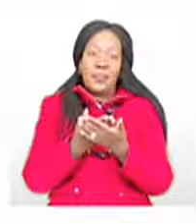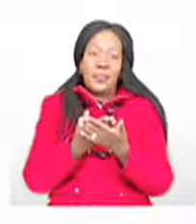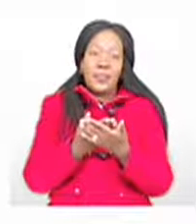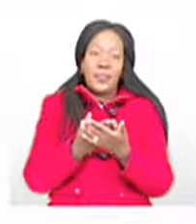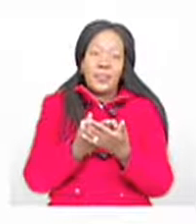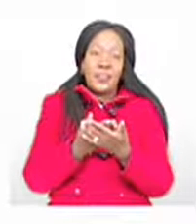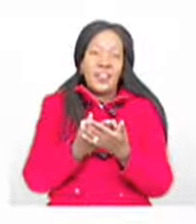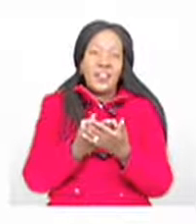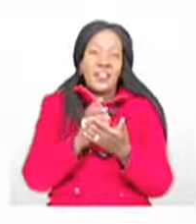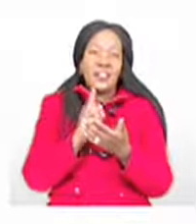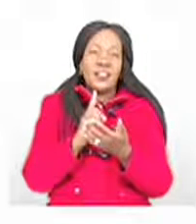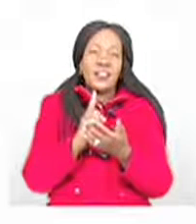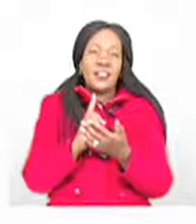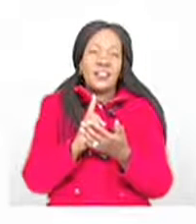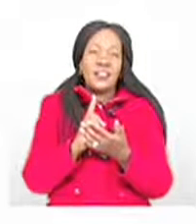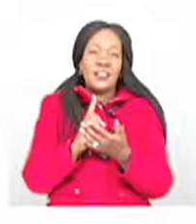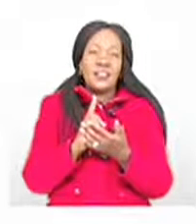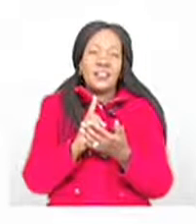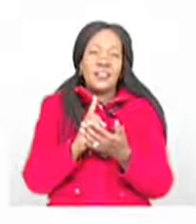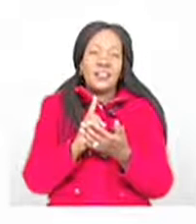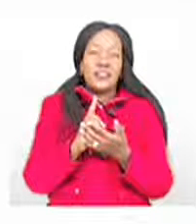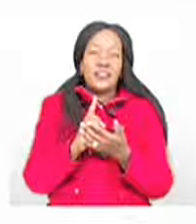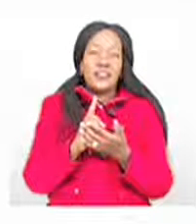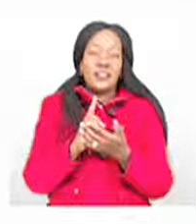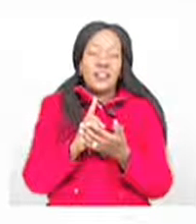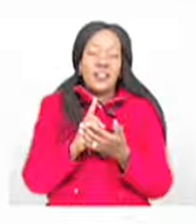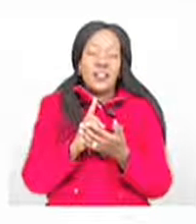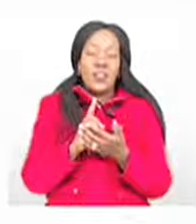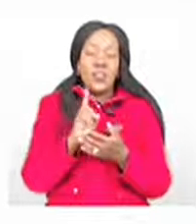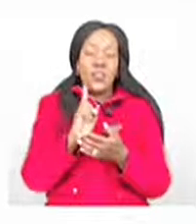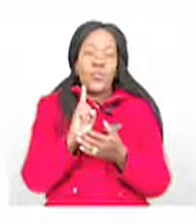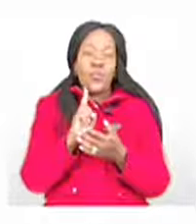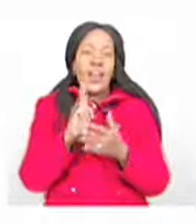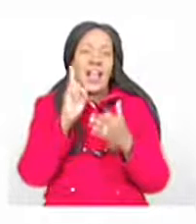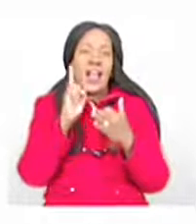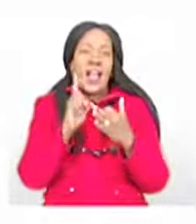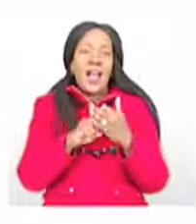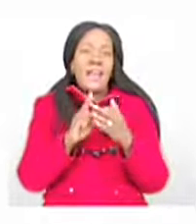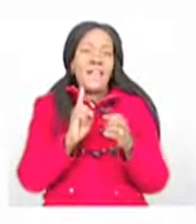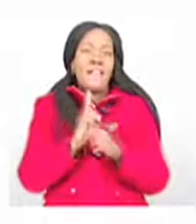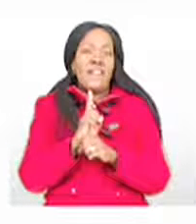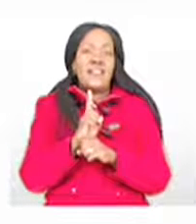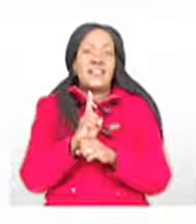The instruction reads, what happens first?